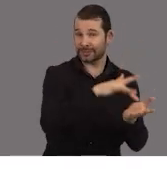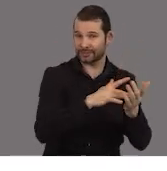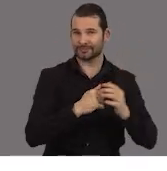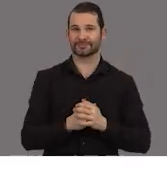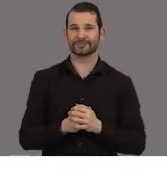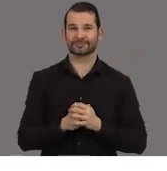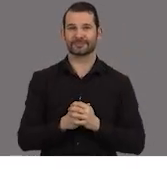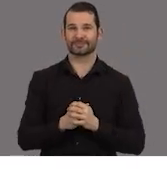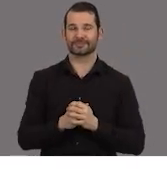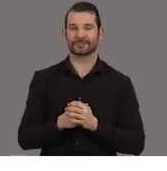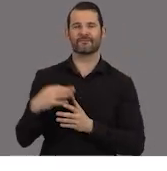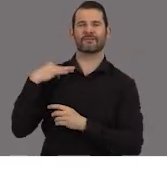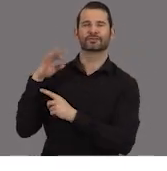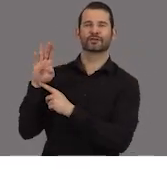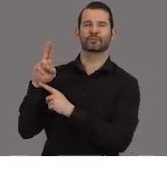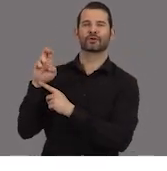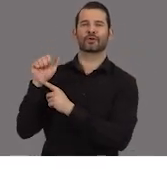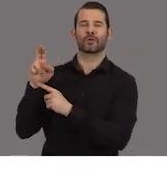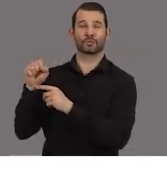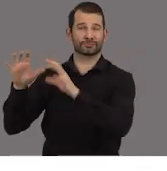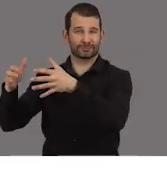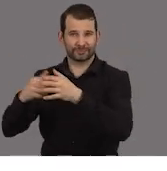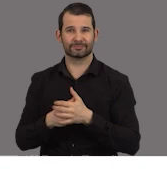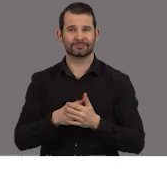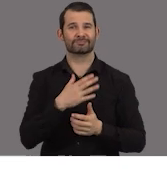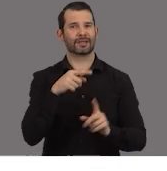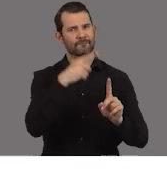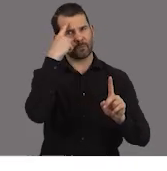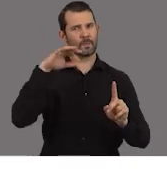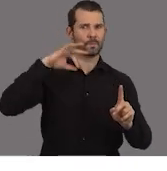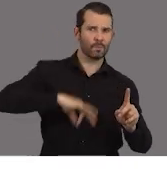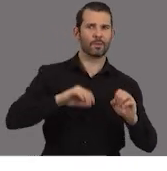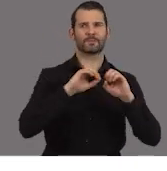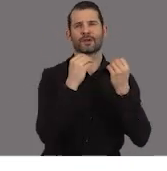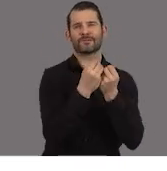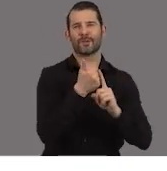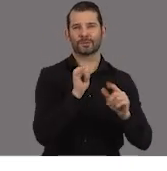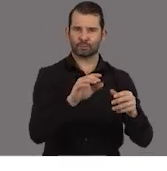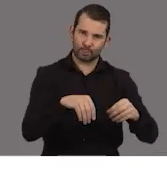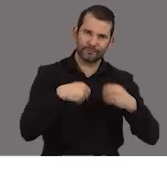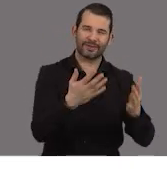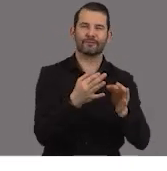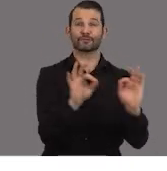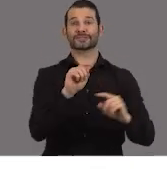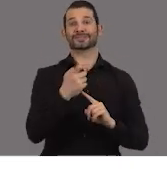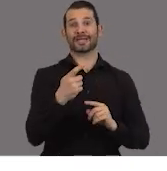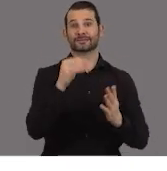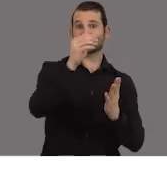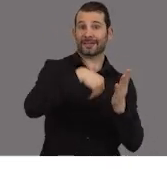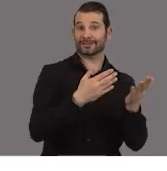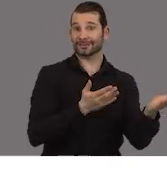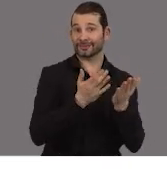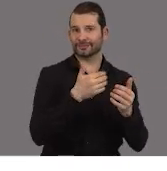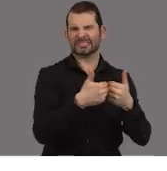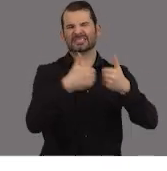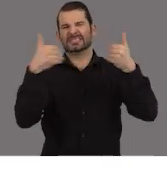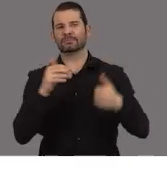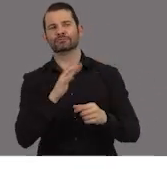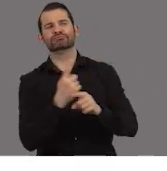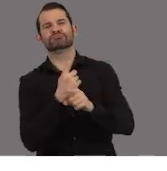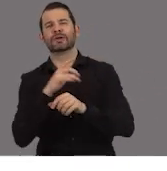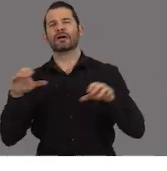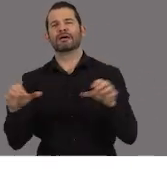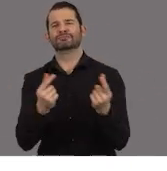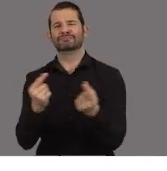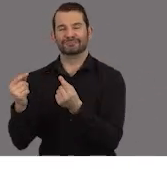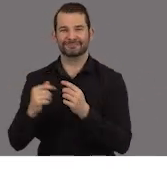centers, volunteer bureaus, and for-profit organizations that provide free tax filing